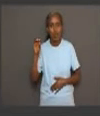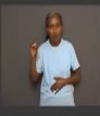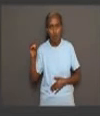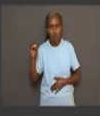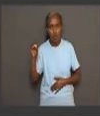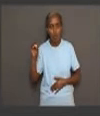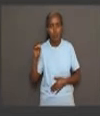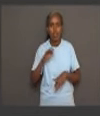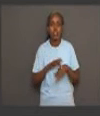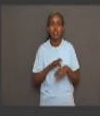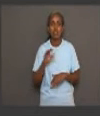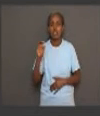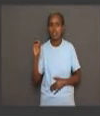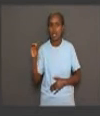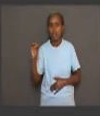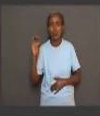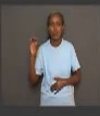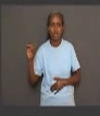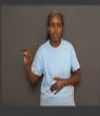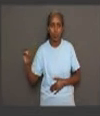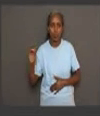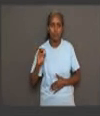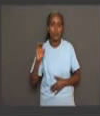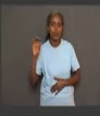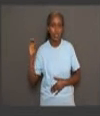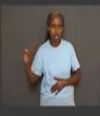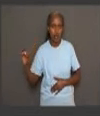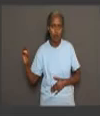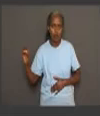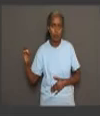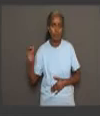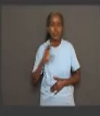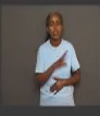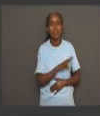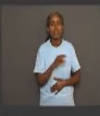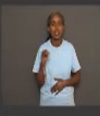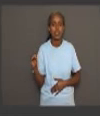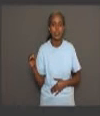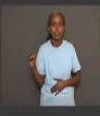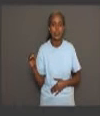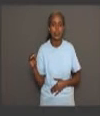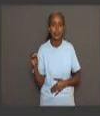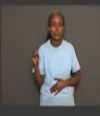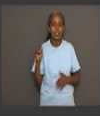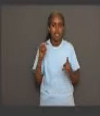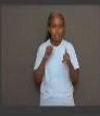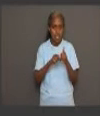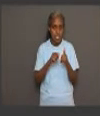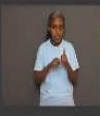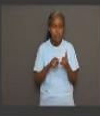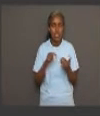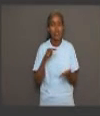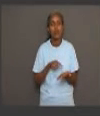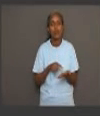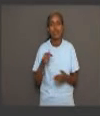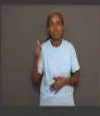O at 0, 0, 0 and